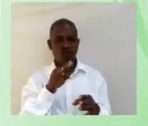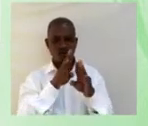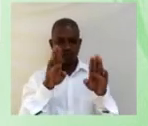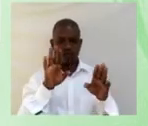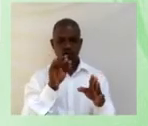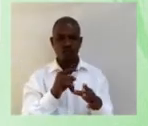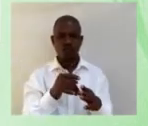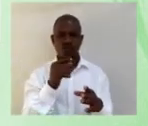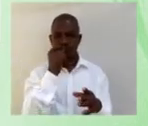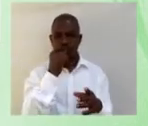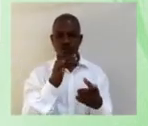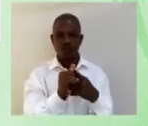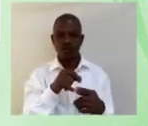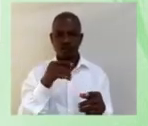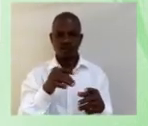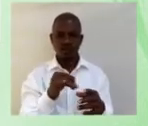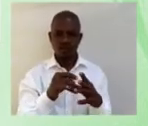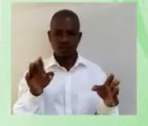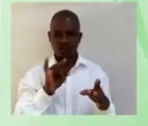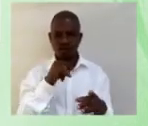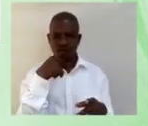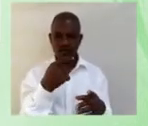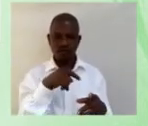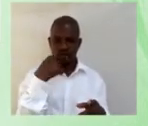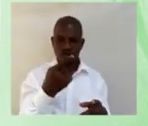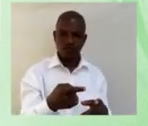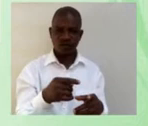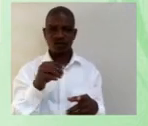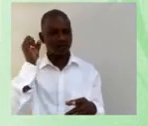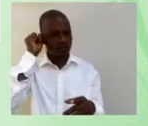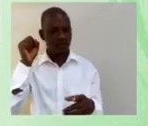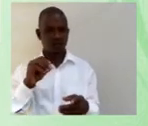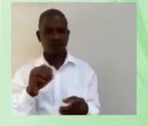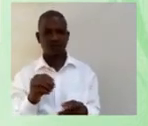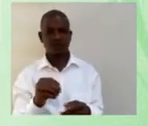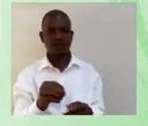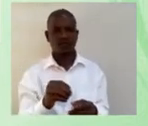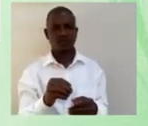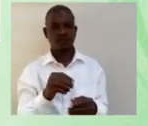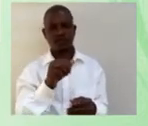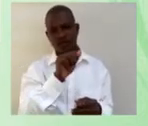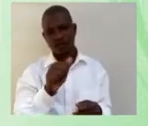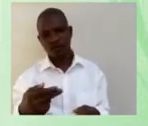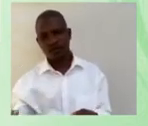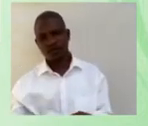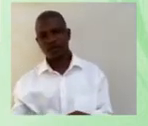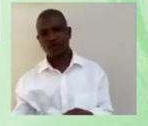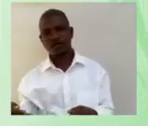open your mouth as widely as if you are pronouncing sound